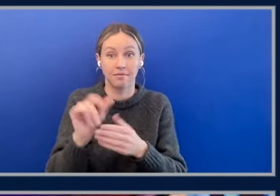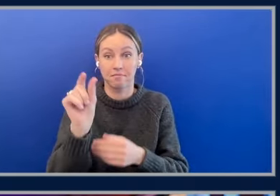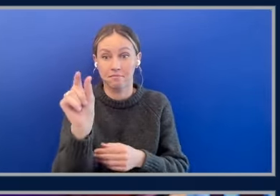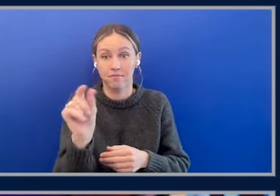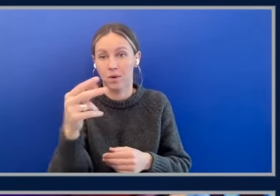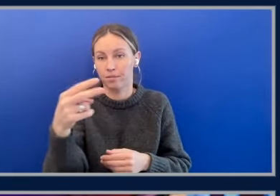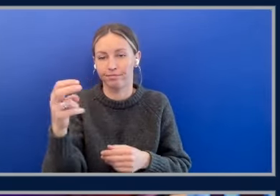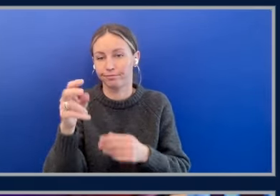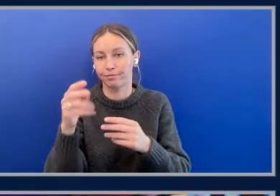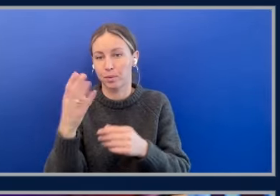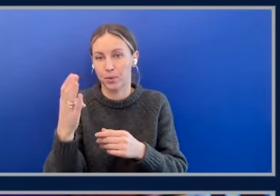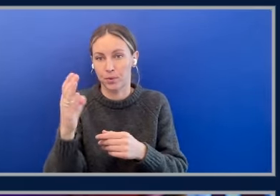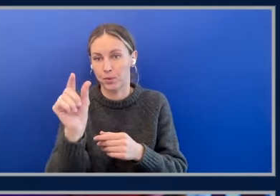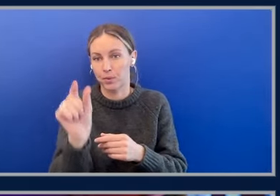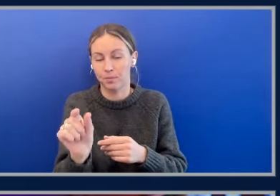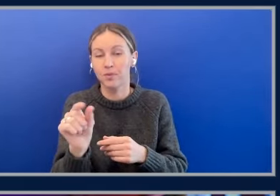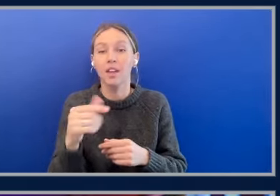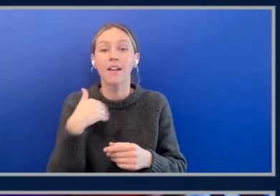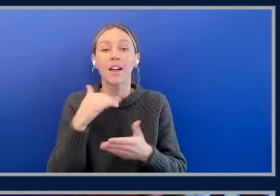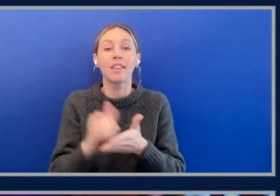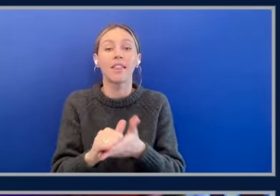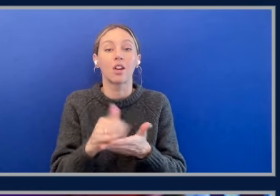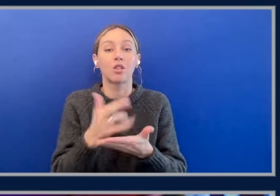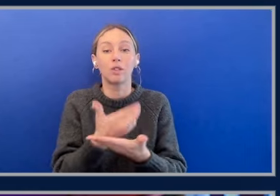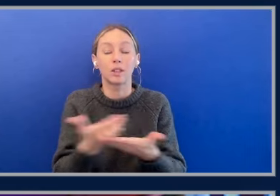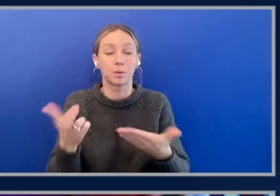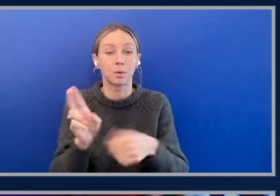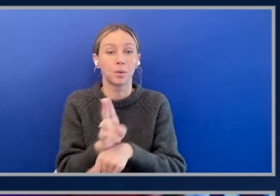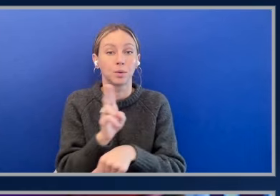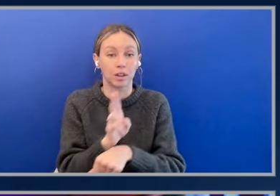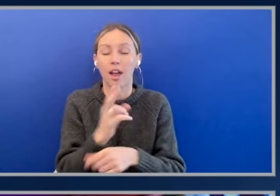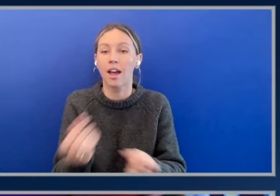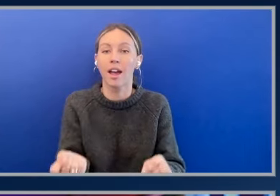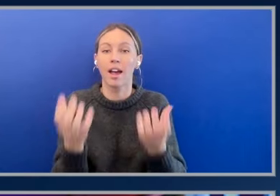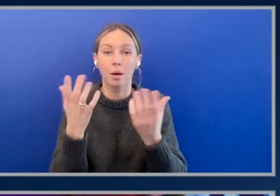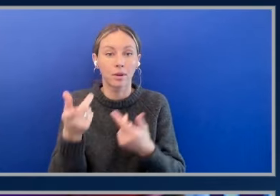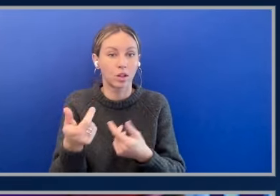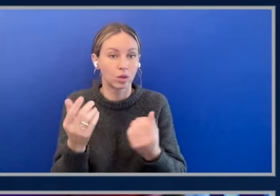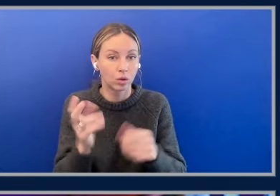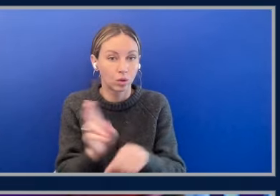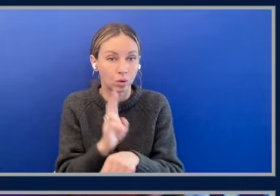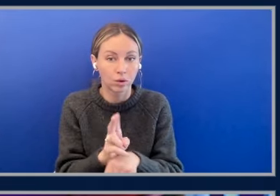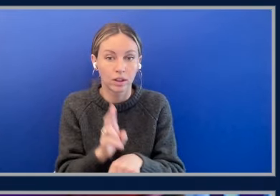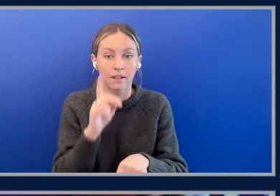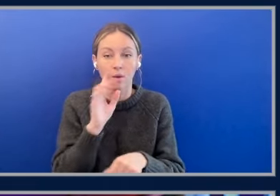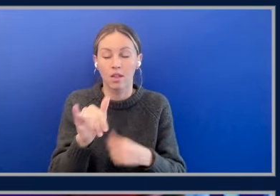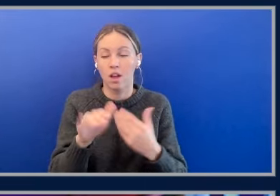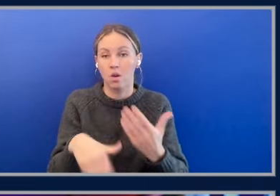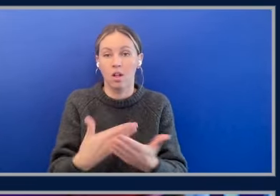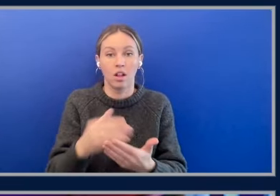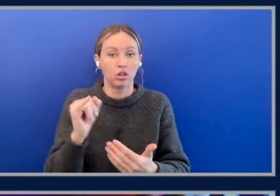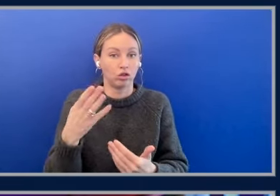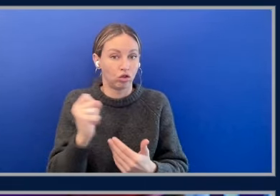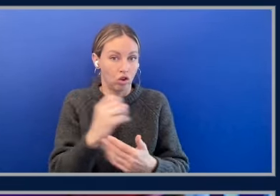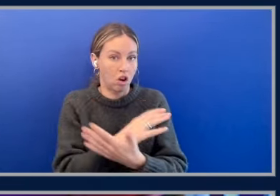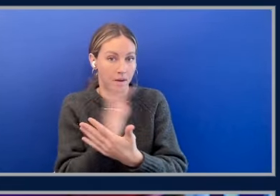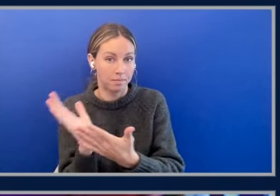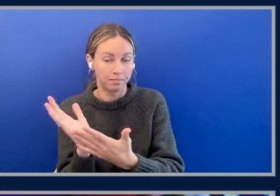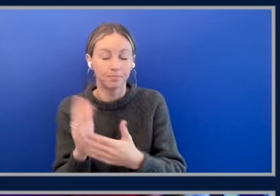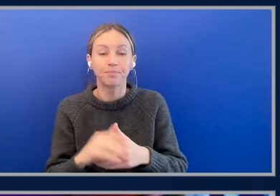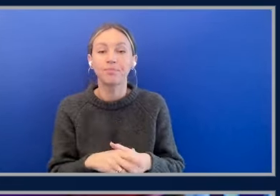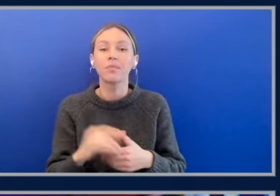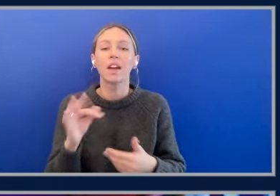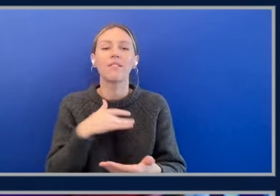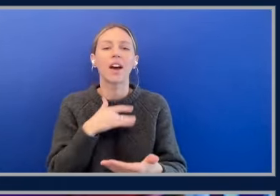get the visibility of the resource utilization. So how many instances you're using across the jobs and so on. And if I go to